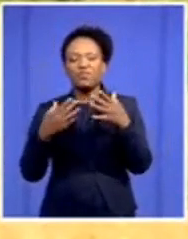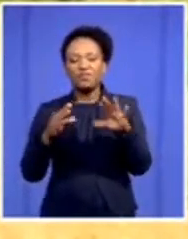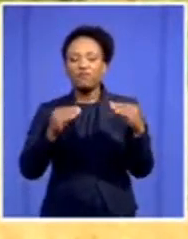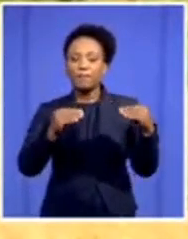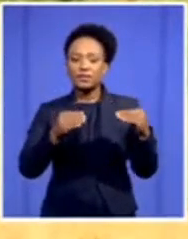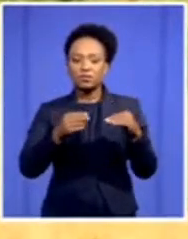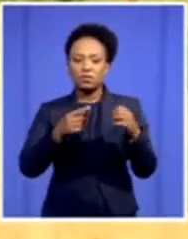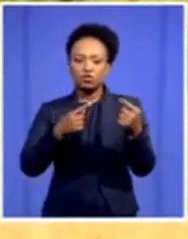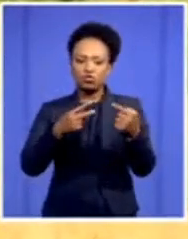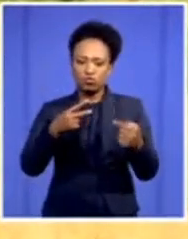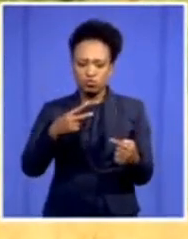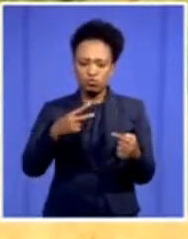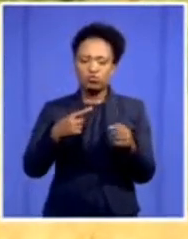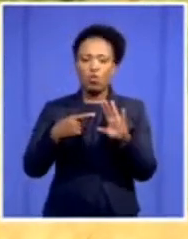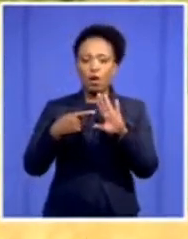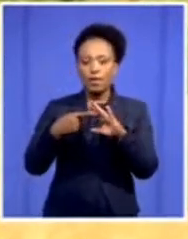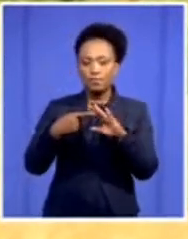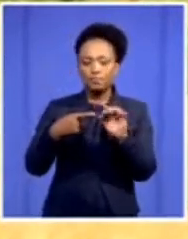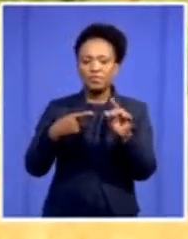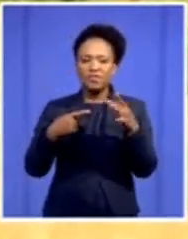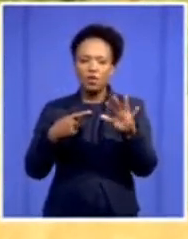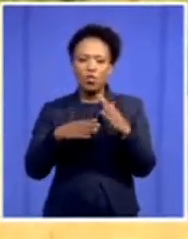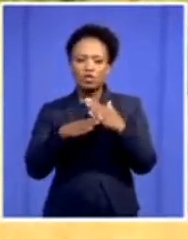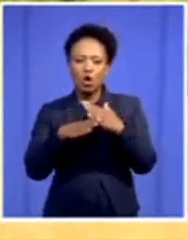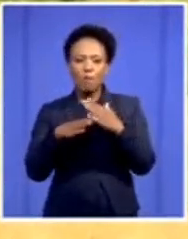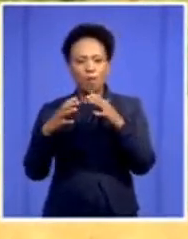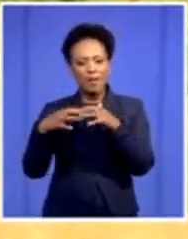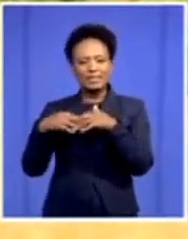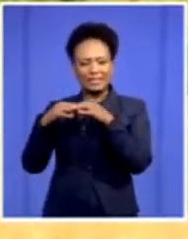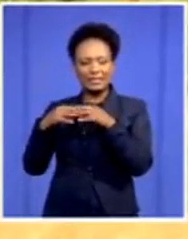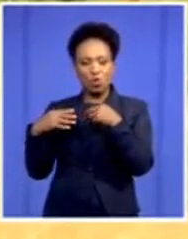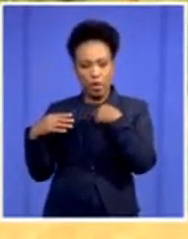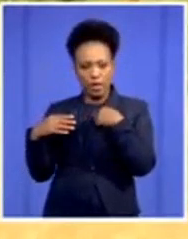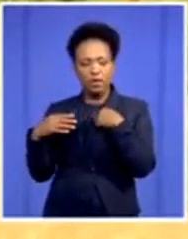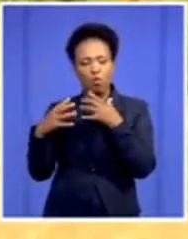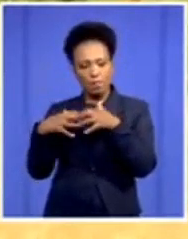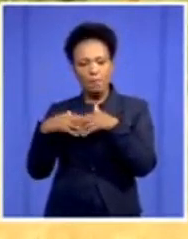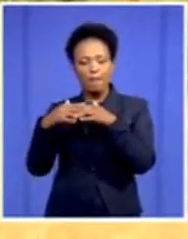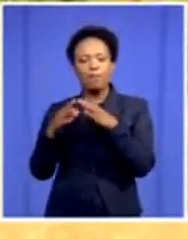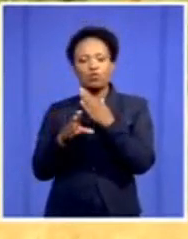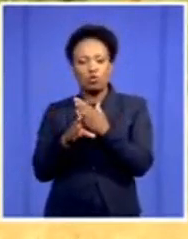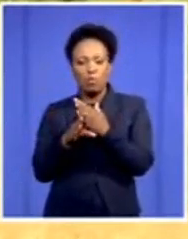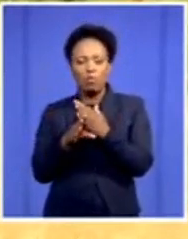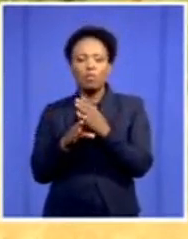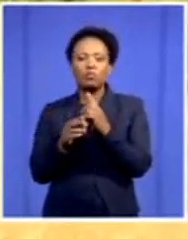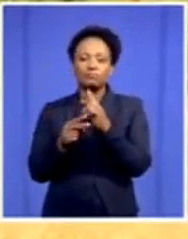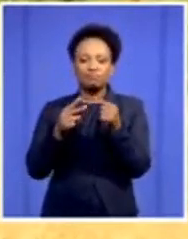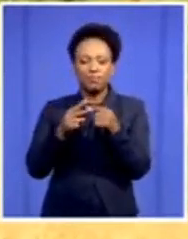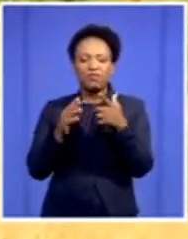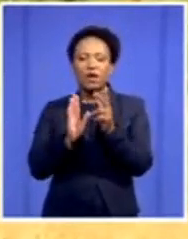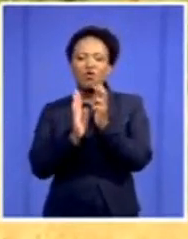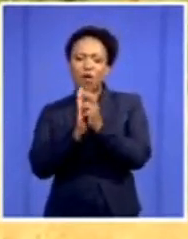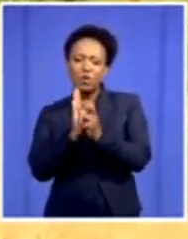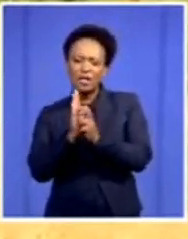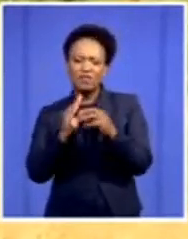the creation of jobs. Number two, he indicated that they are to review regulations around business. Now we have